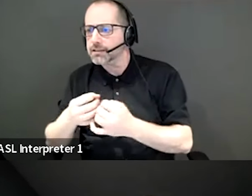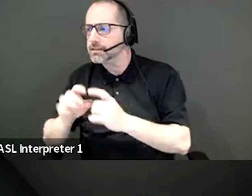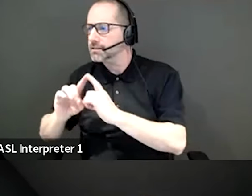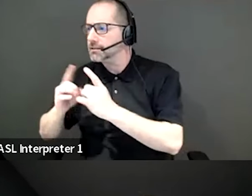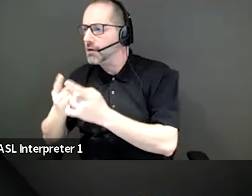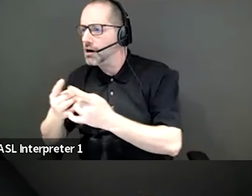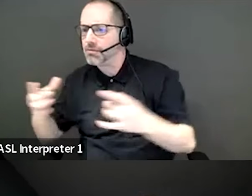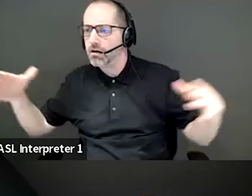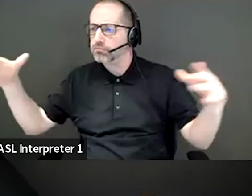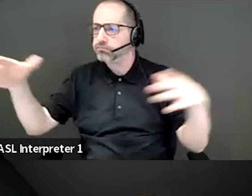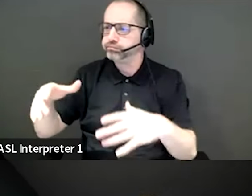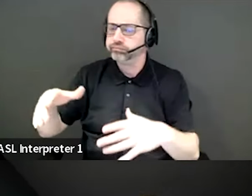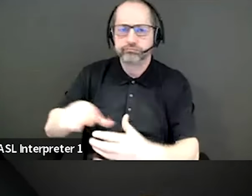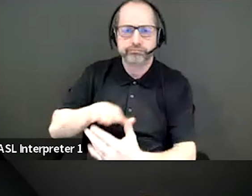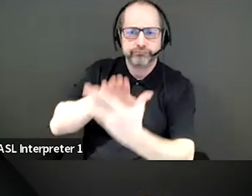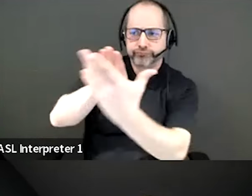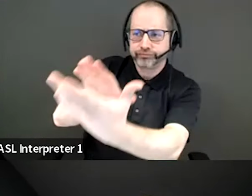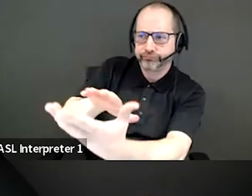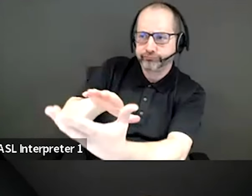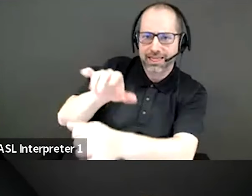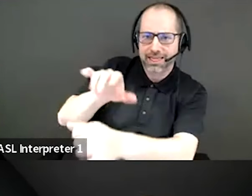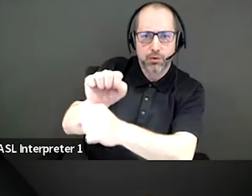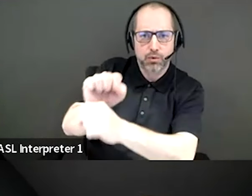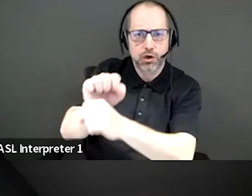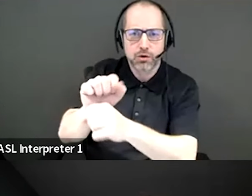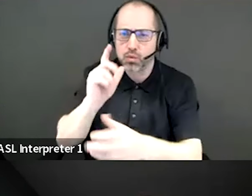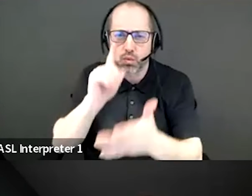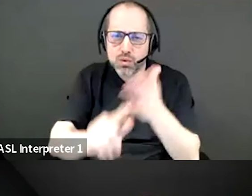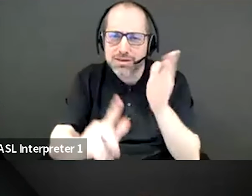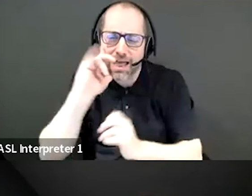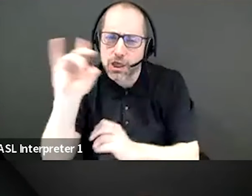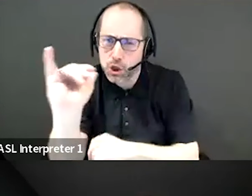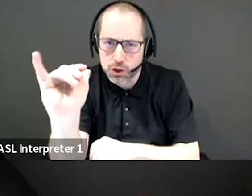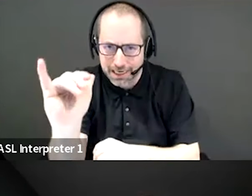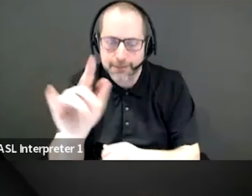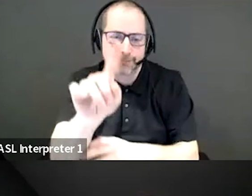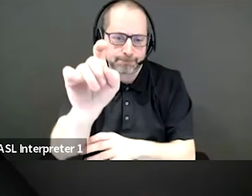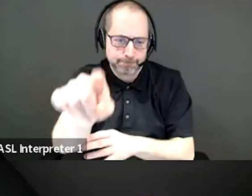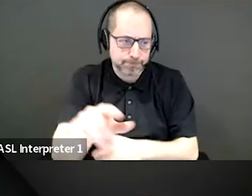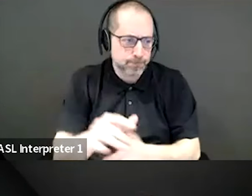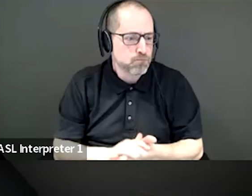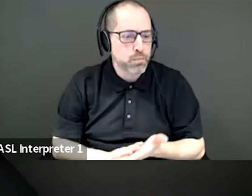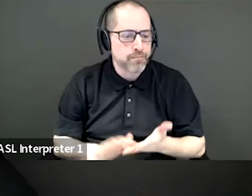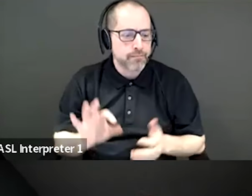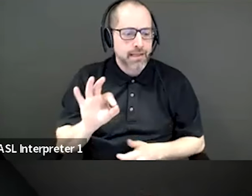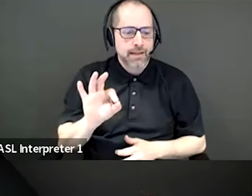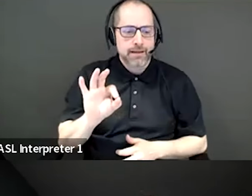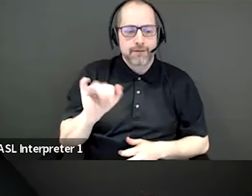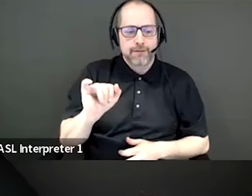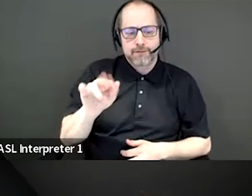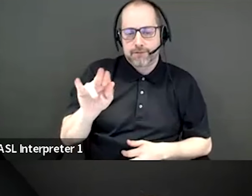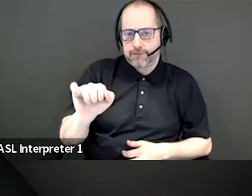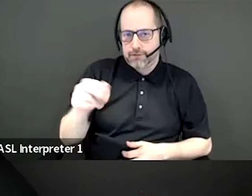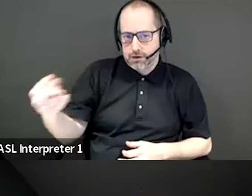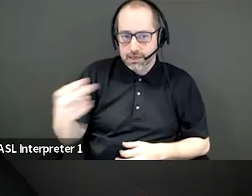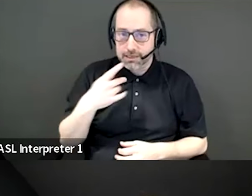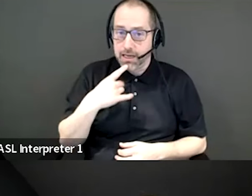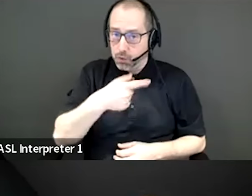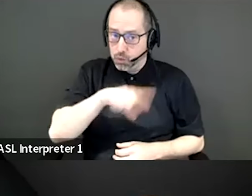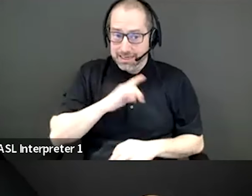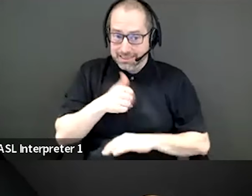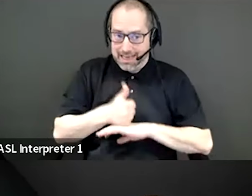multi-sectoral approach to the work? I can start us off, and I hope folks can reach in. I think even putting together advisory committee,